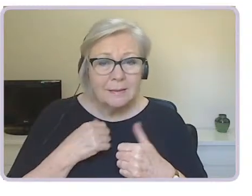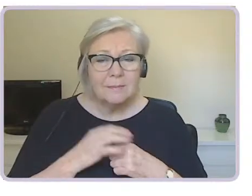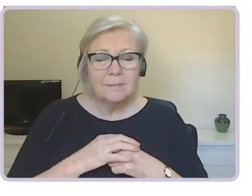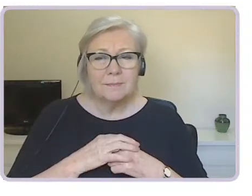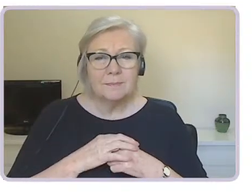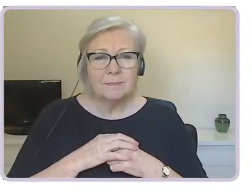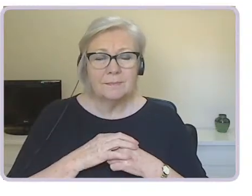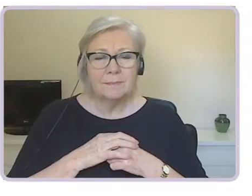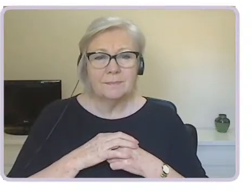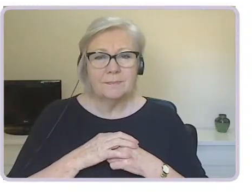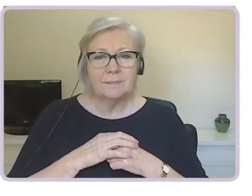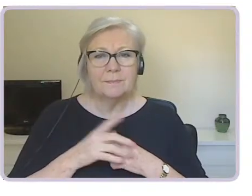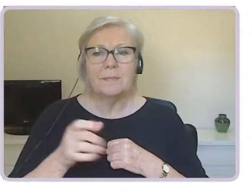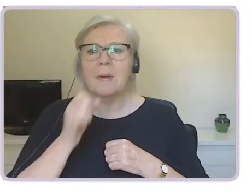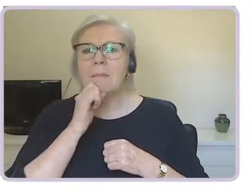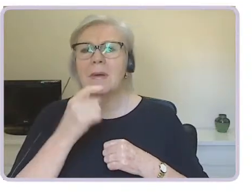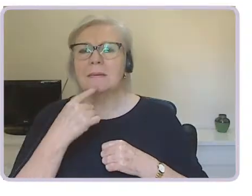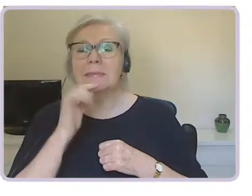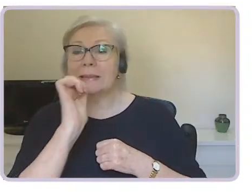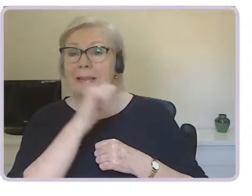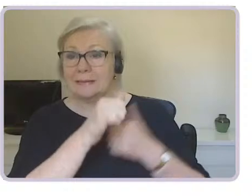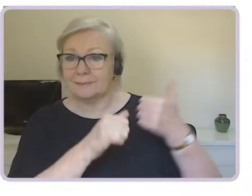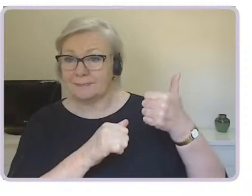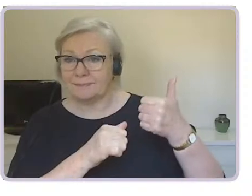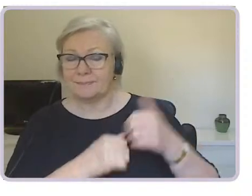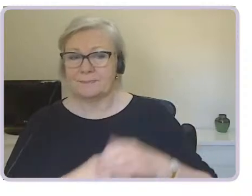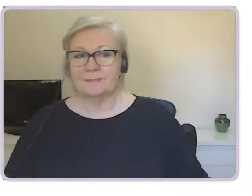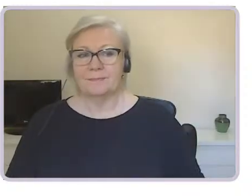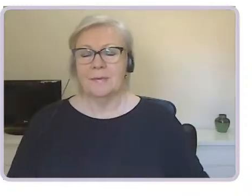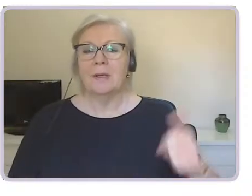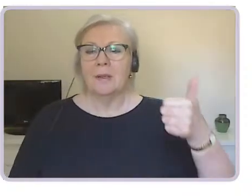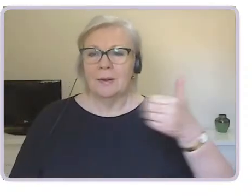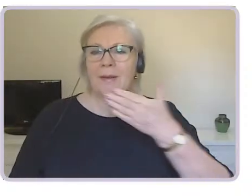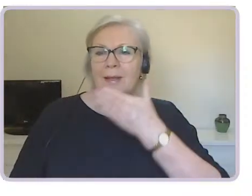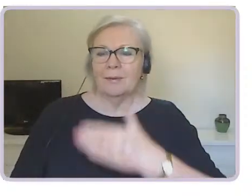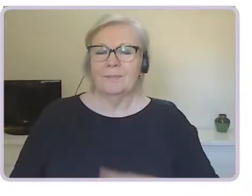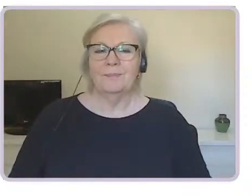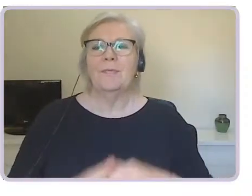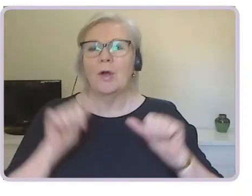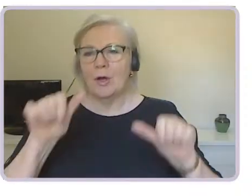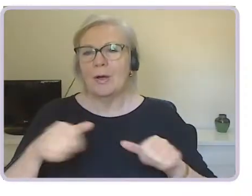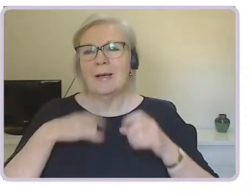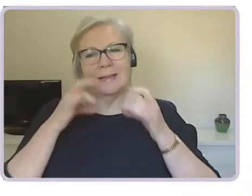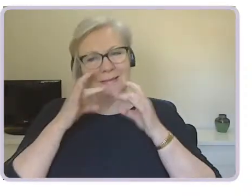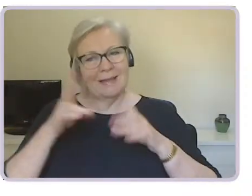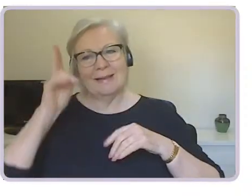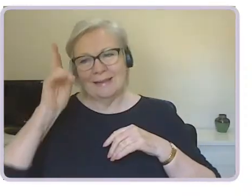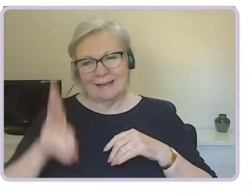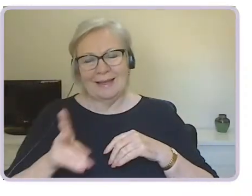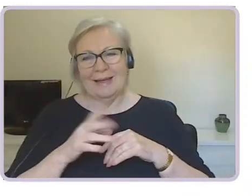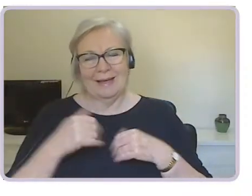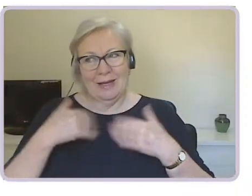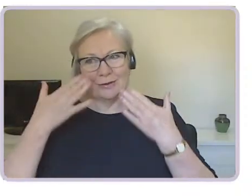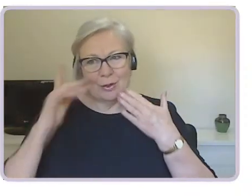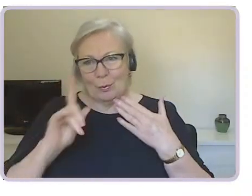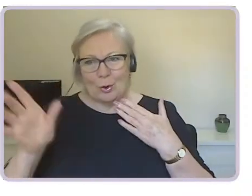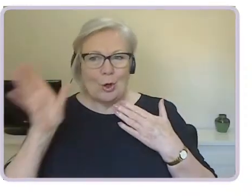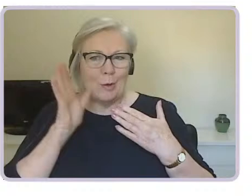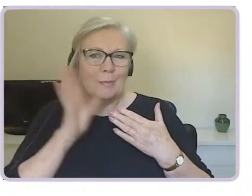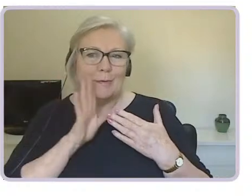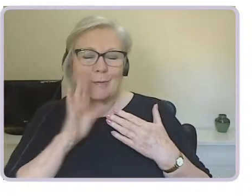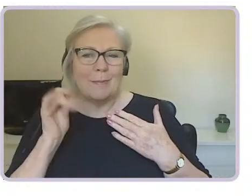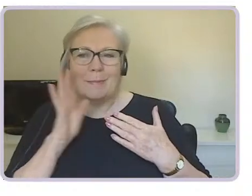Yep, we've got you. Okay, excellent. Thanks very much. So I'll start again because I'm not sure how much of that you